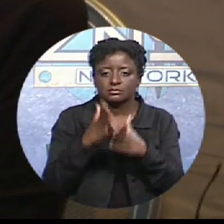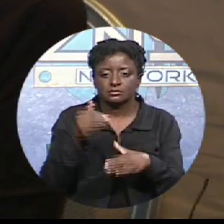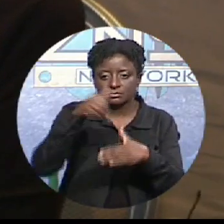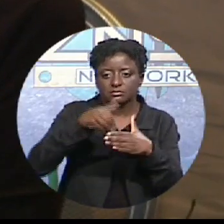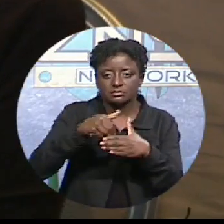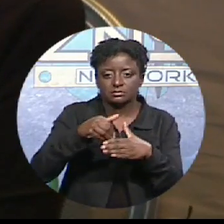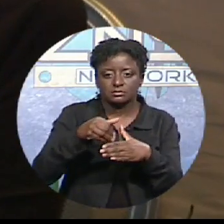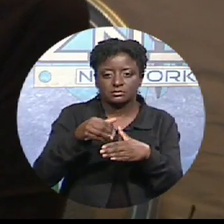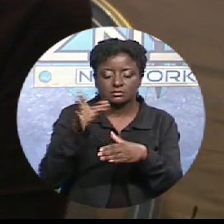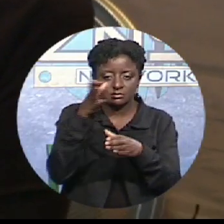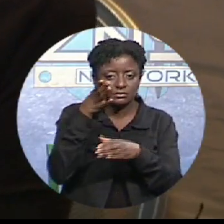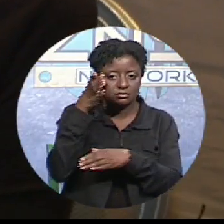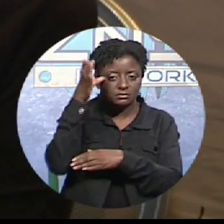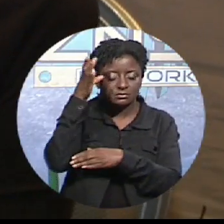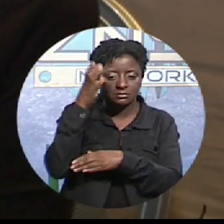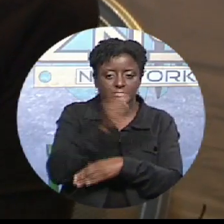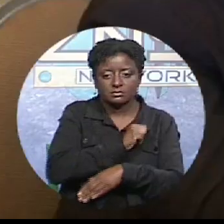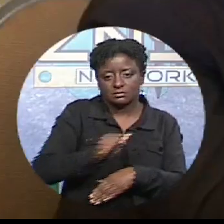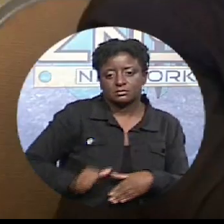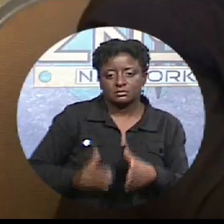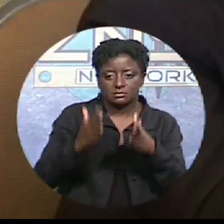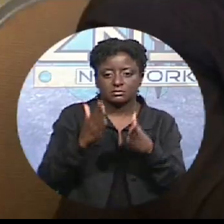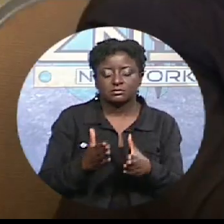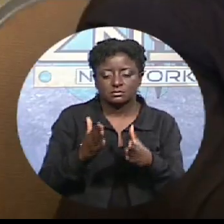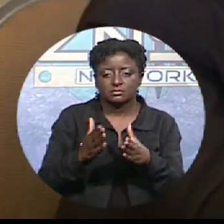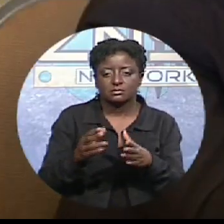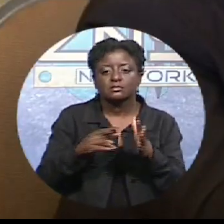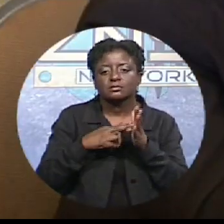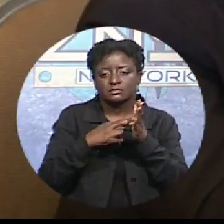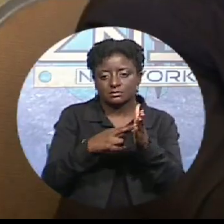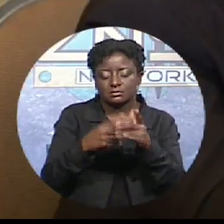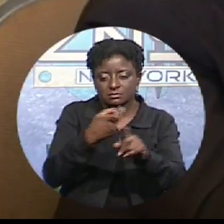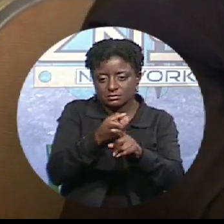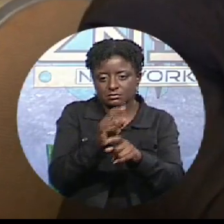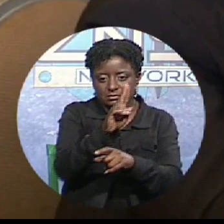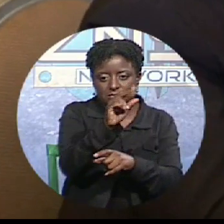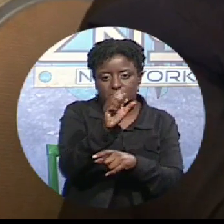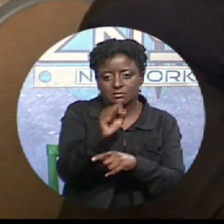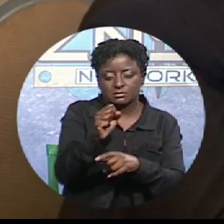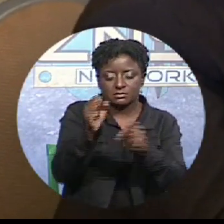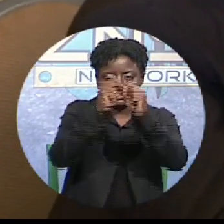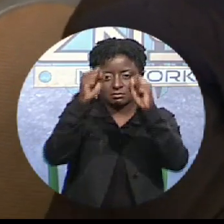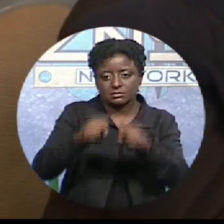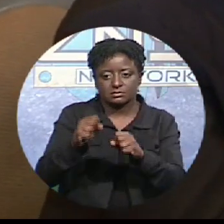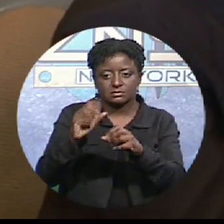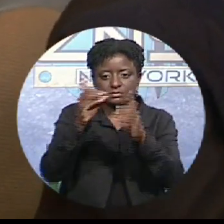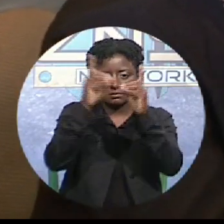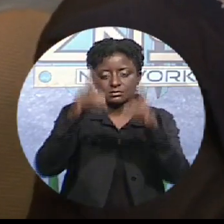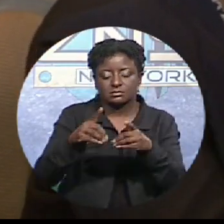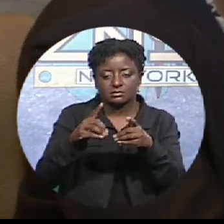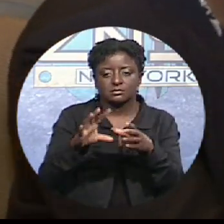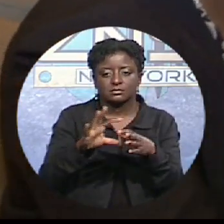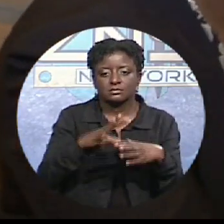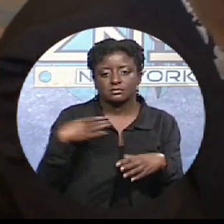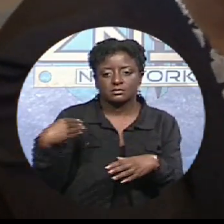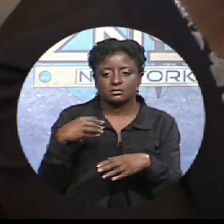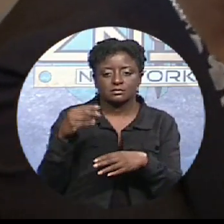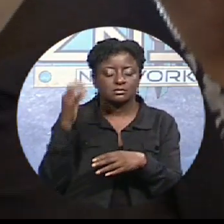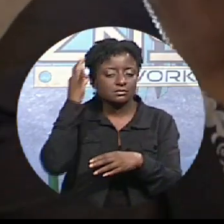ambassador to the Bahamas, a representative from the United States Department, and Maurice Tynes, clerk of the Bahamian Parliament.